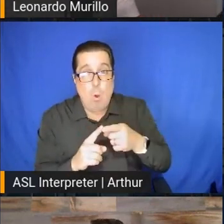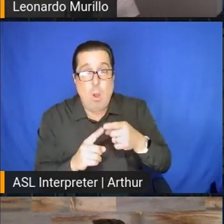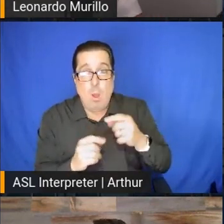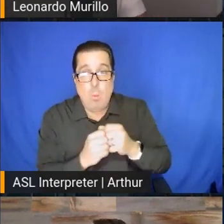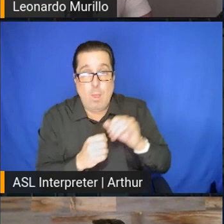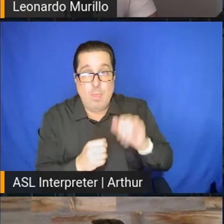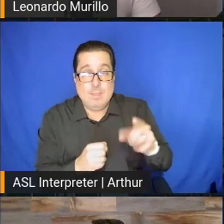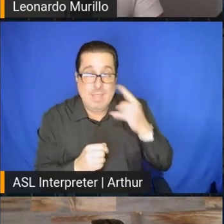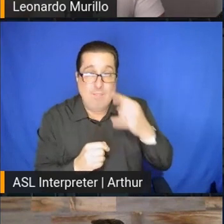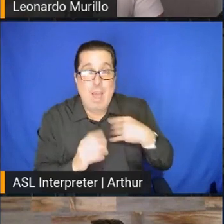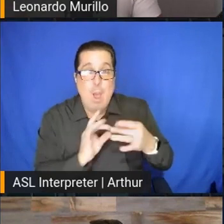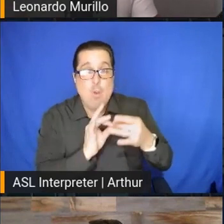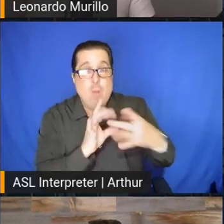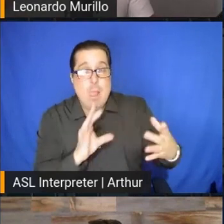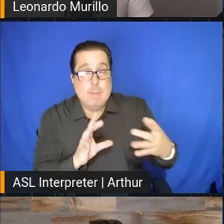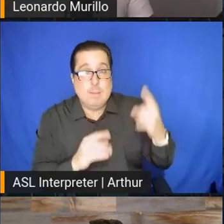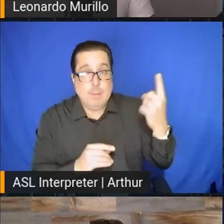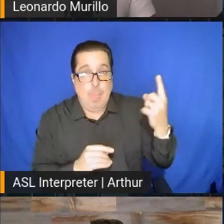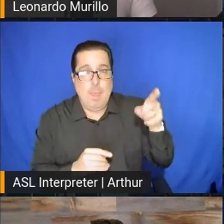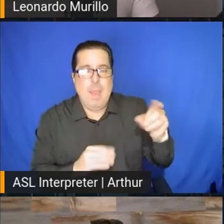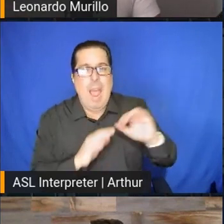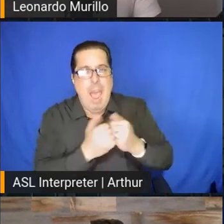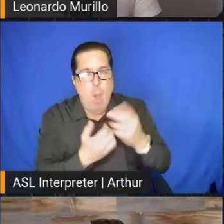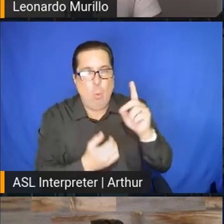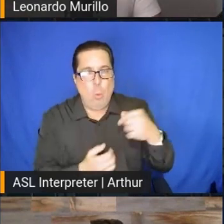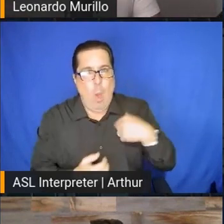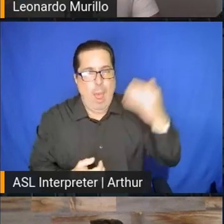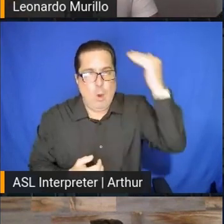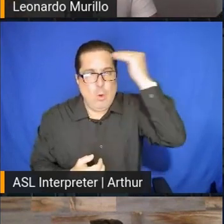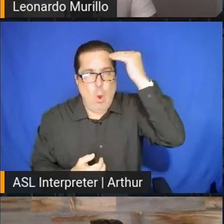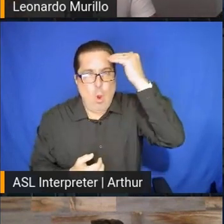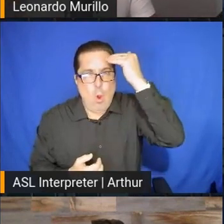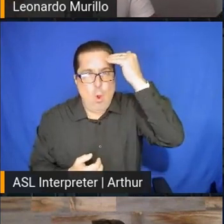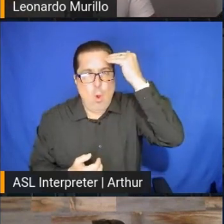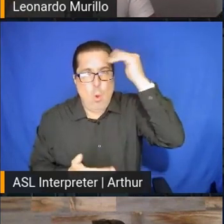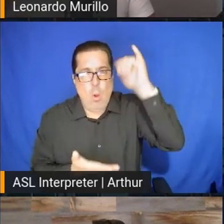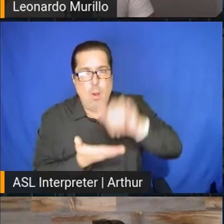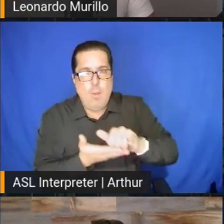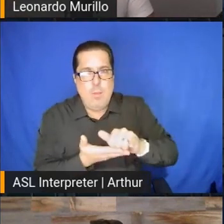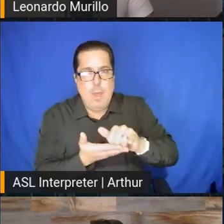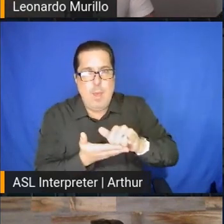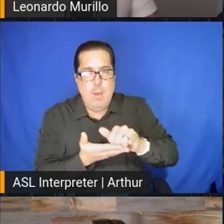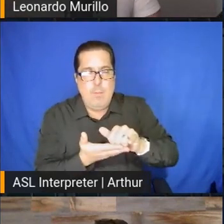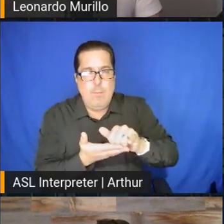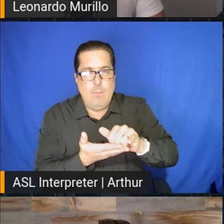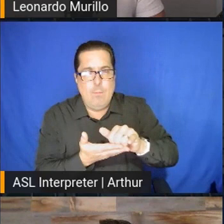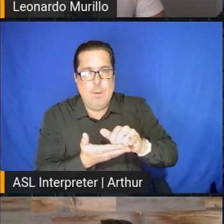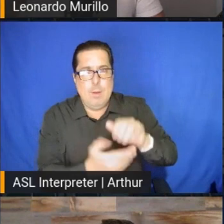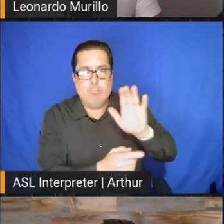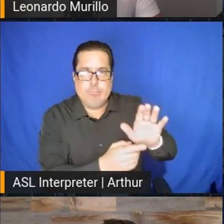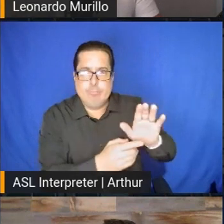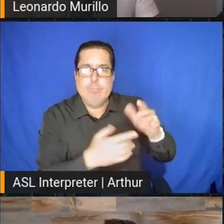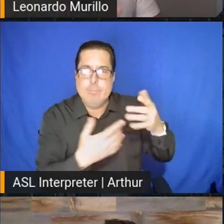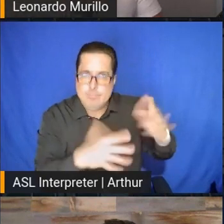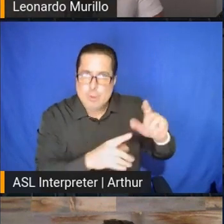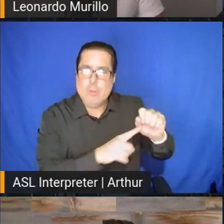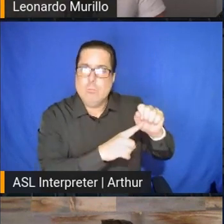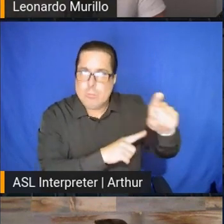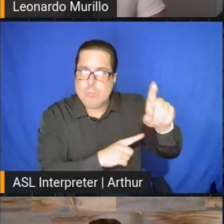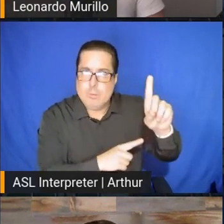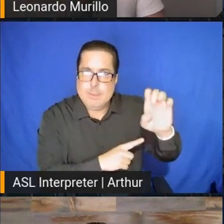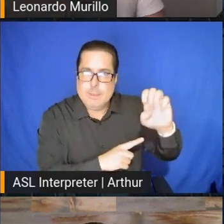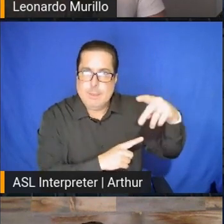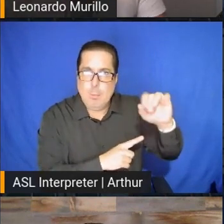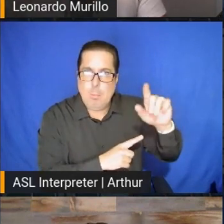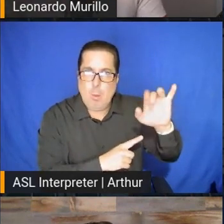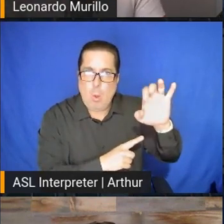release something, how do I know that it's deployed? How do I know where it is